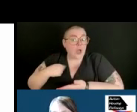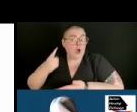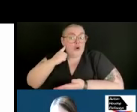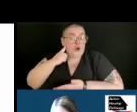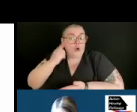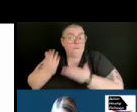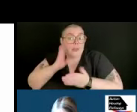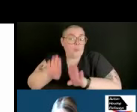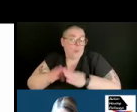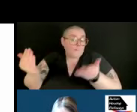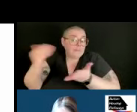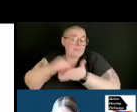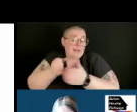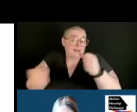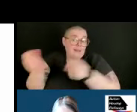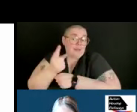reopen next year.